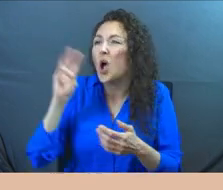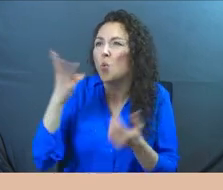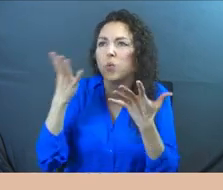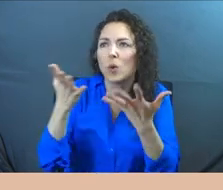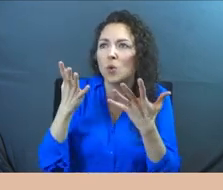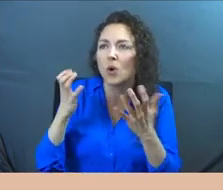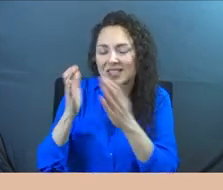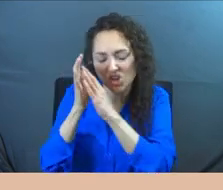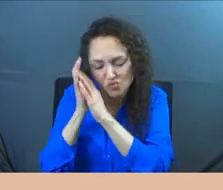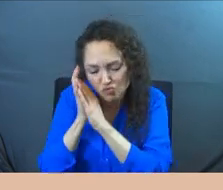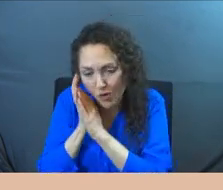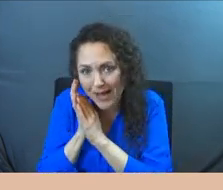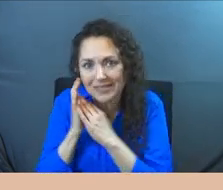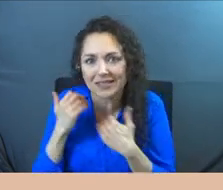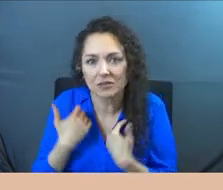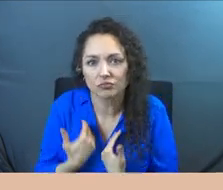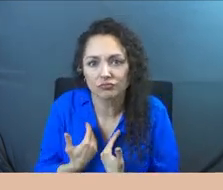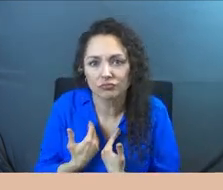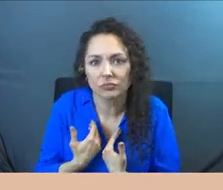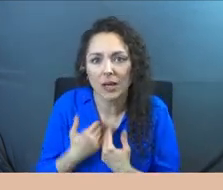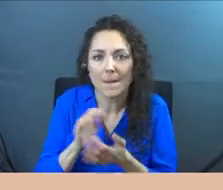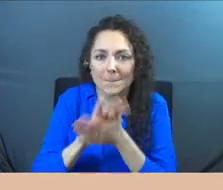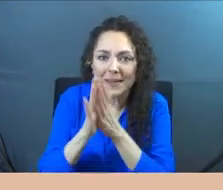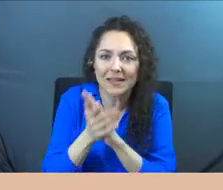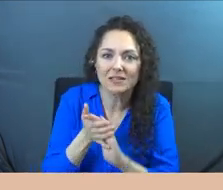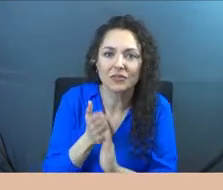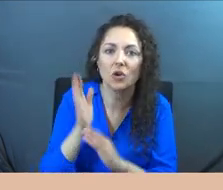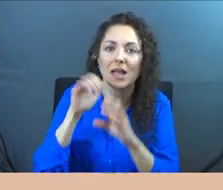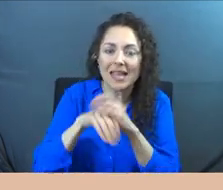want to rest in that reality and that promise right now,